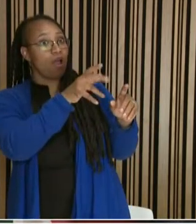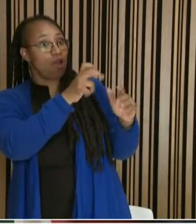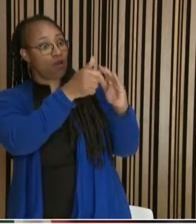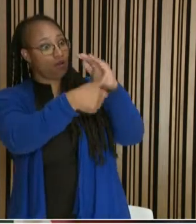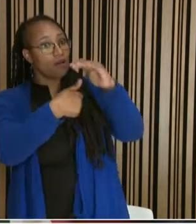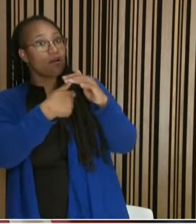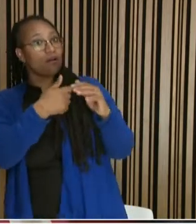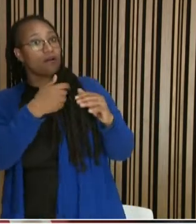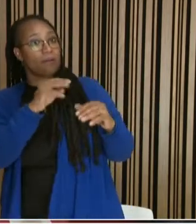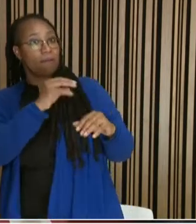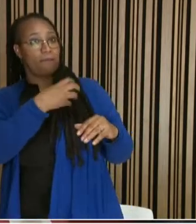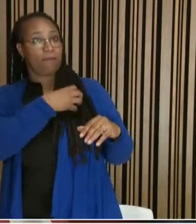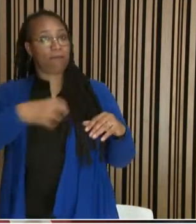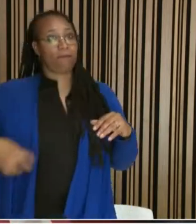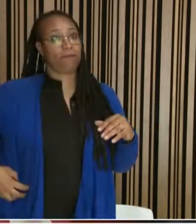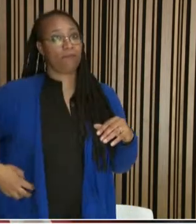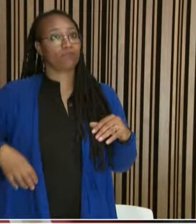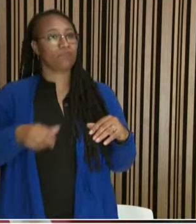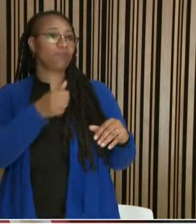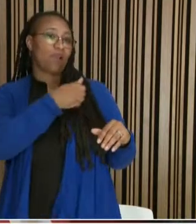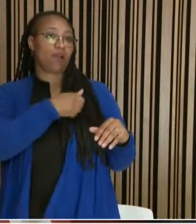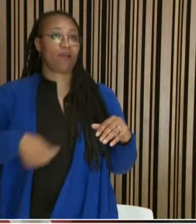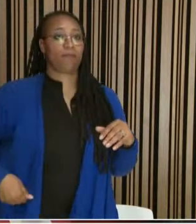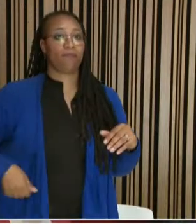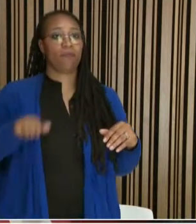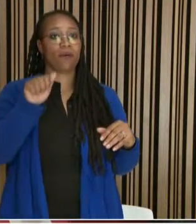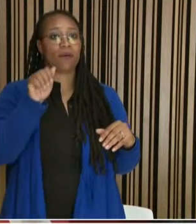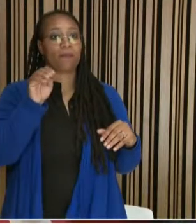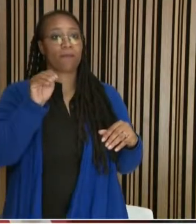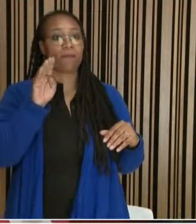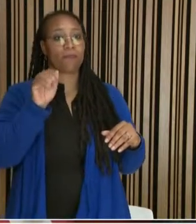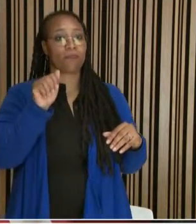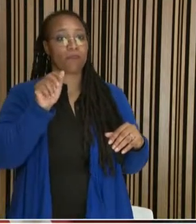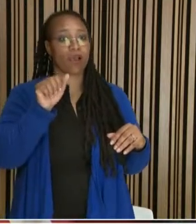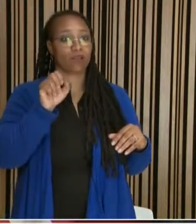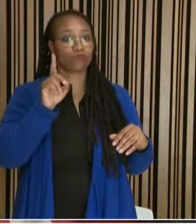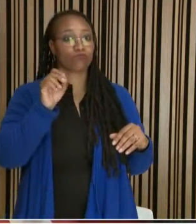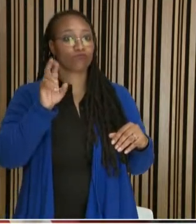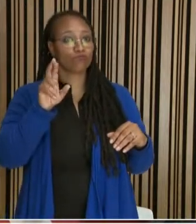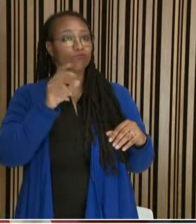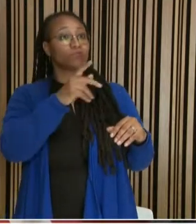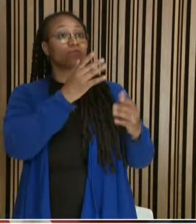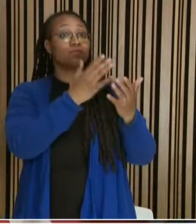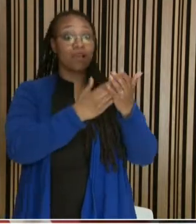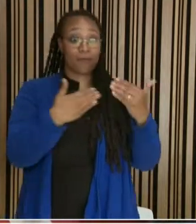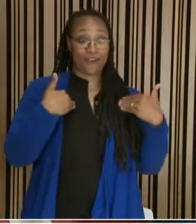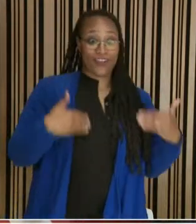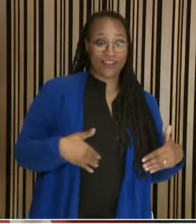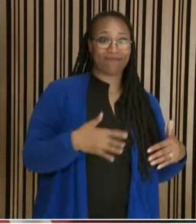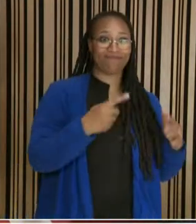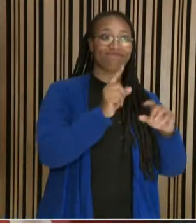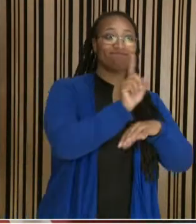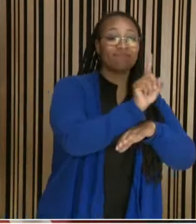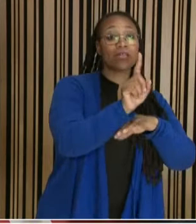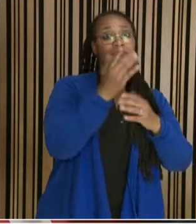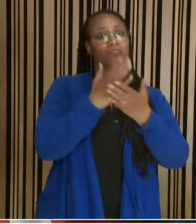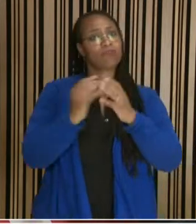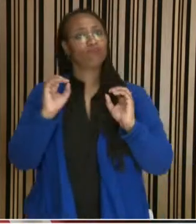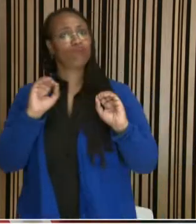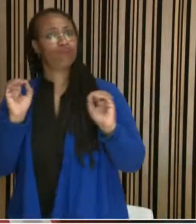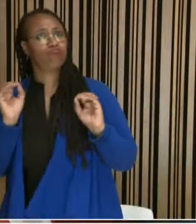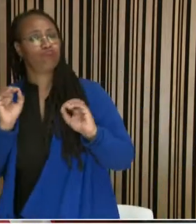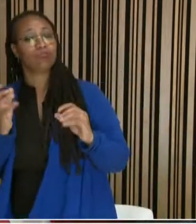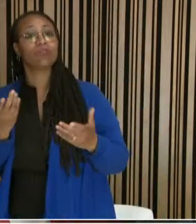some of them in uniform, some of them in some of our other programs or in other government agencies that are